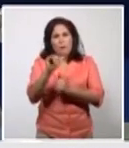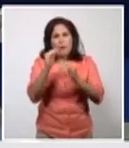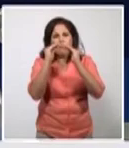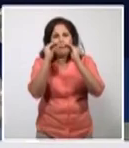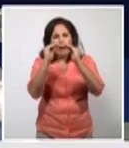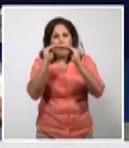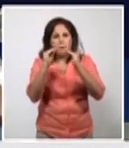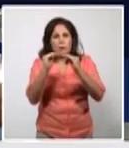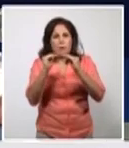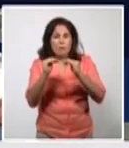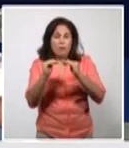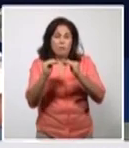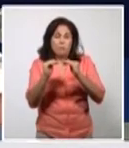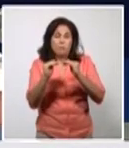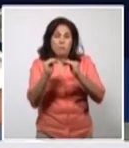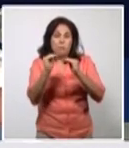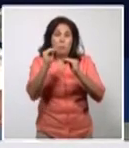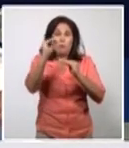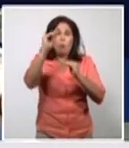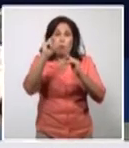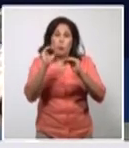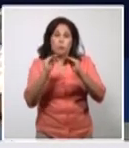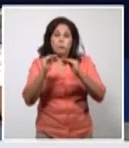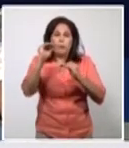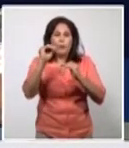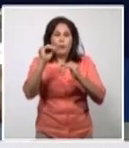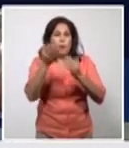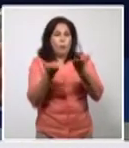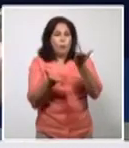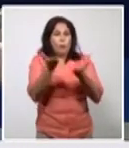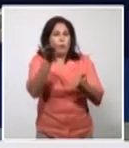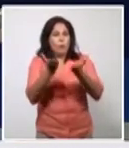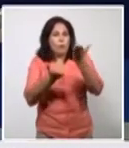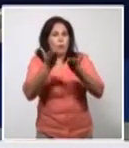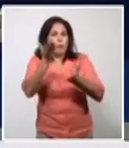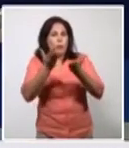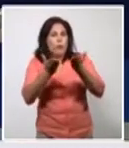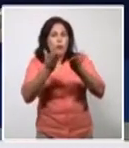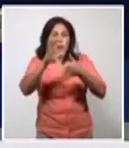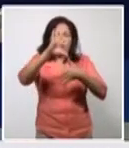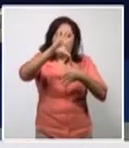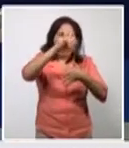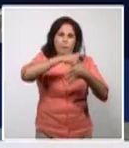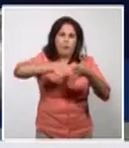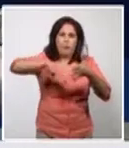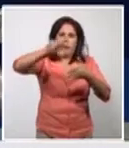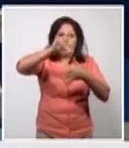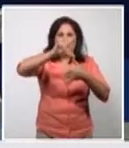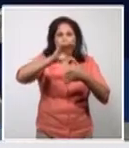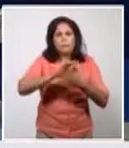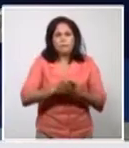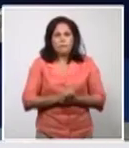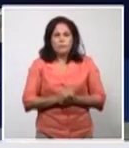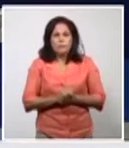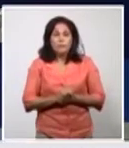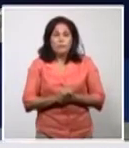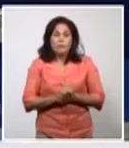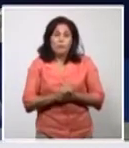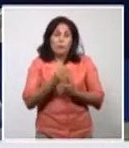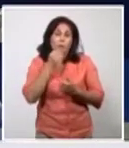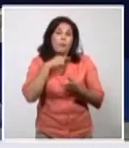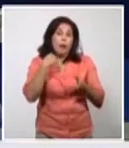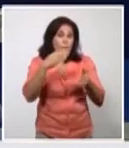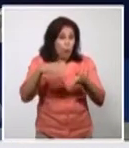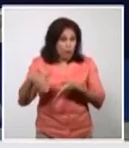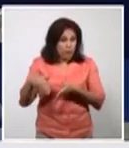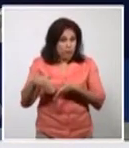of 6.06, and the islands of the Caribbean, they also have high rates